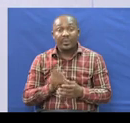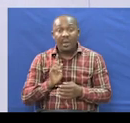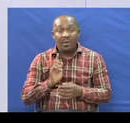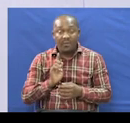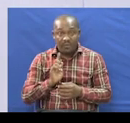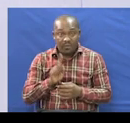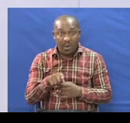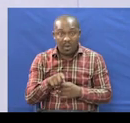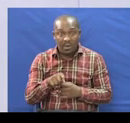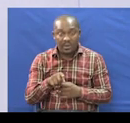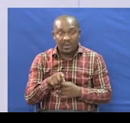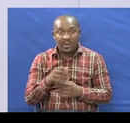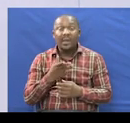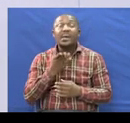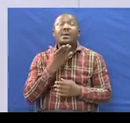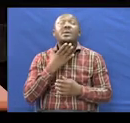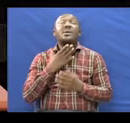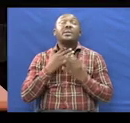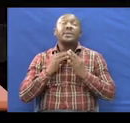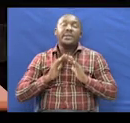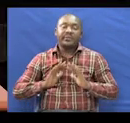Four, refreshment.